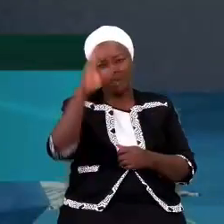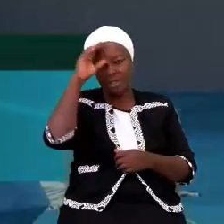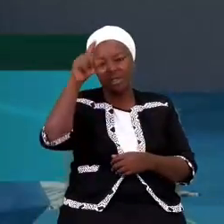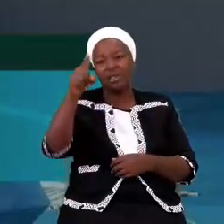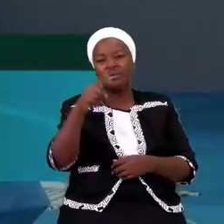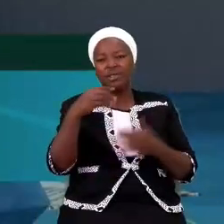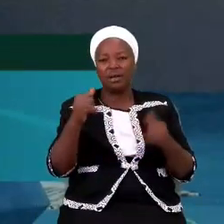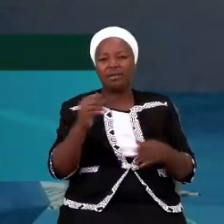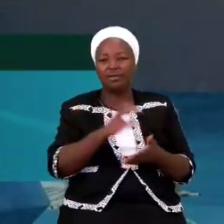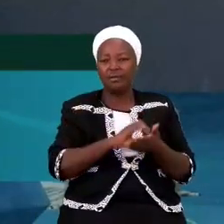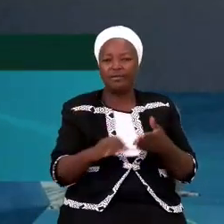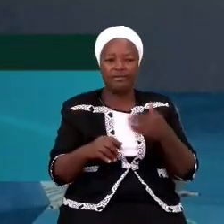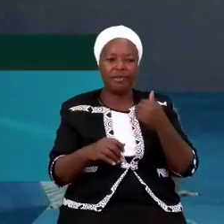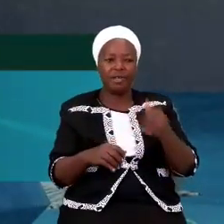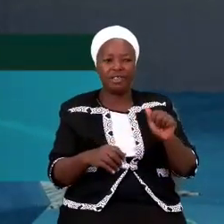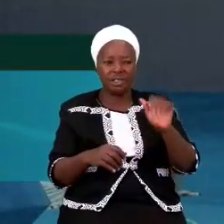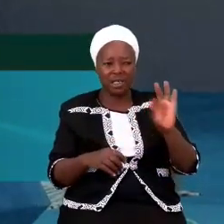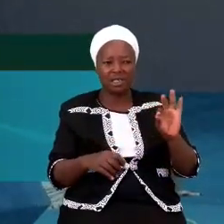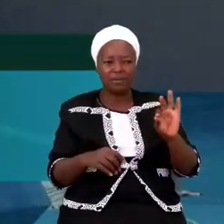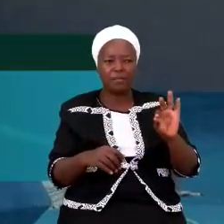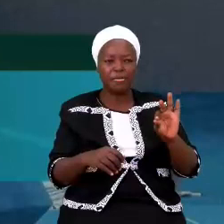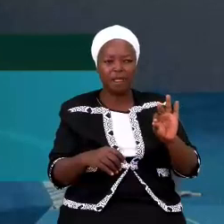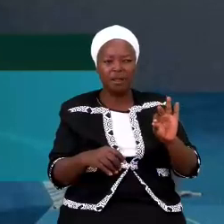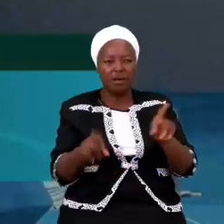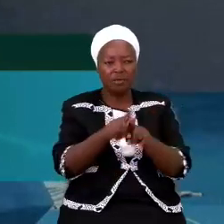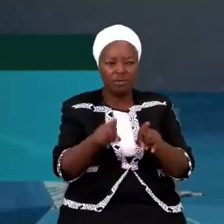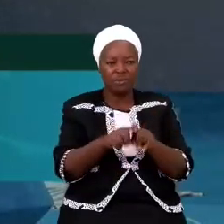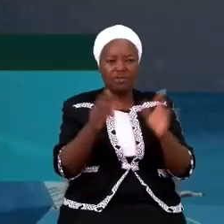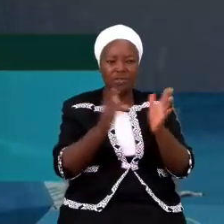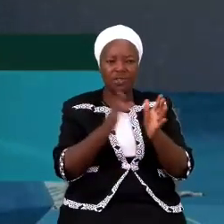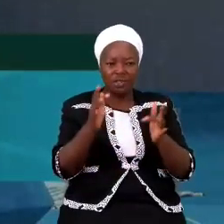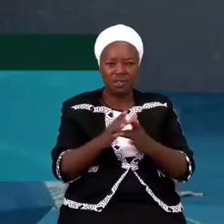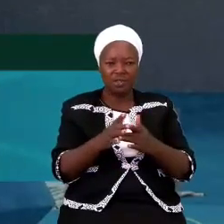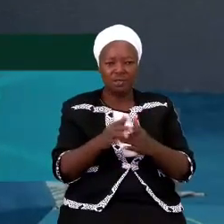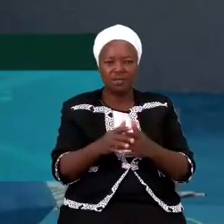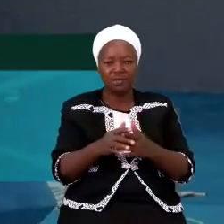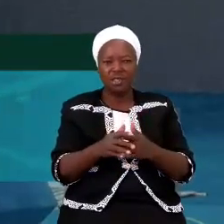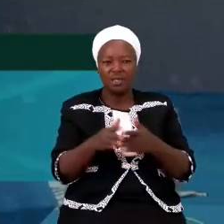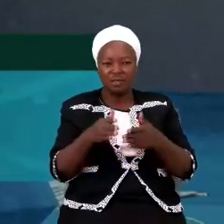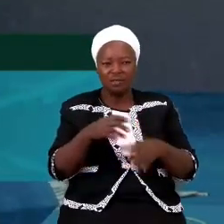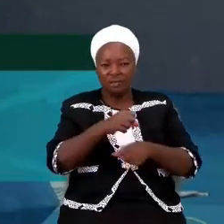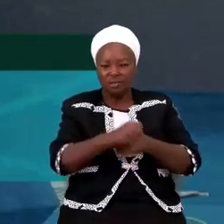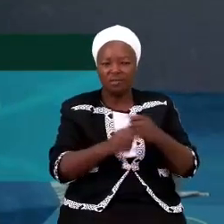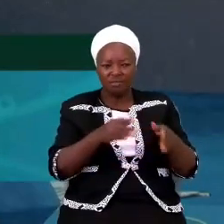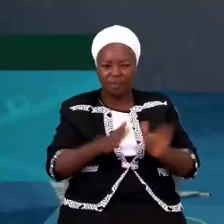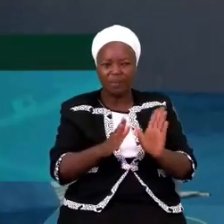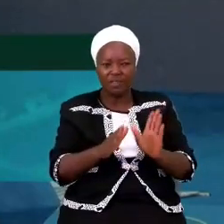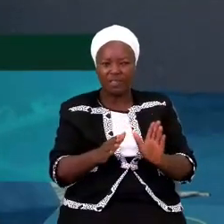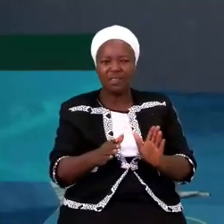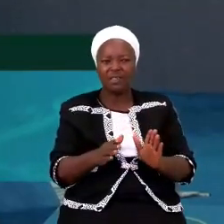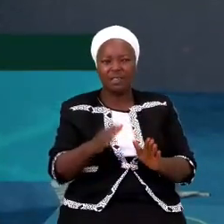not, suffered him not, but says unto him, go home to thy friends